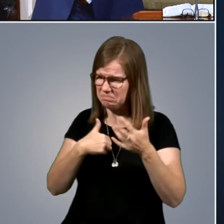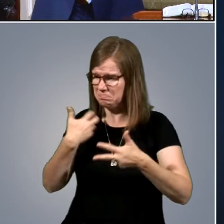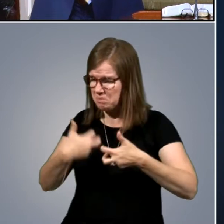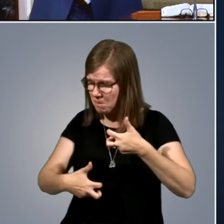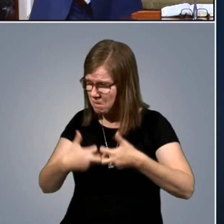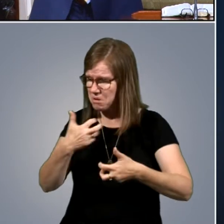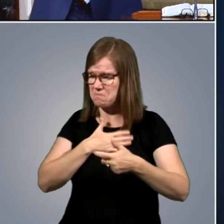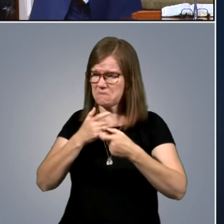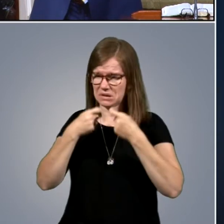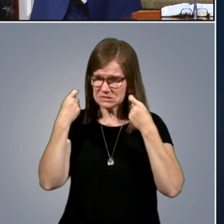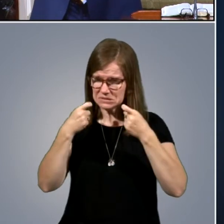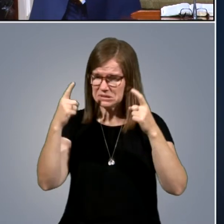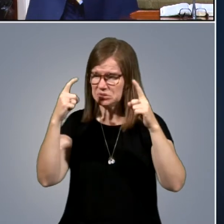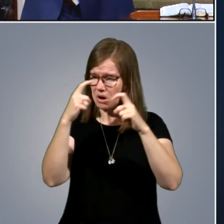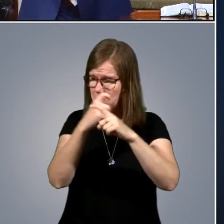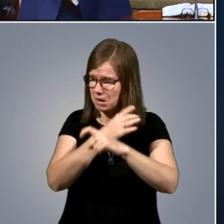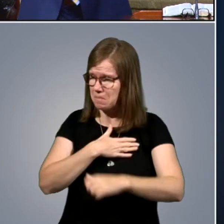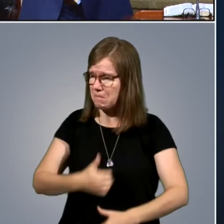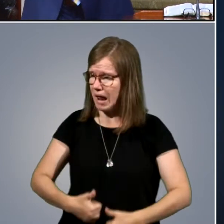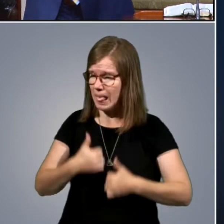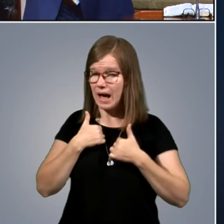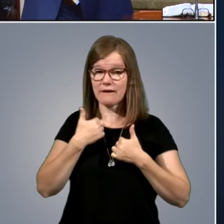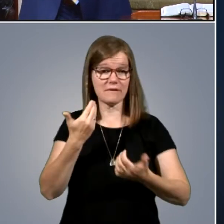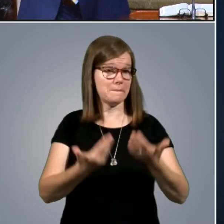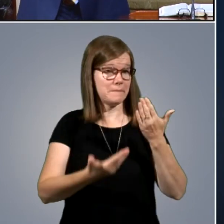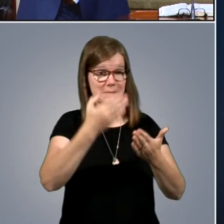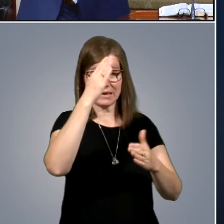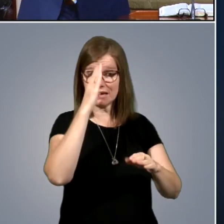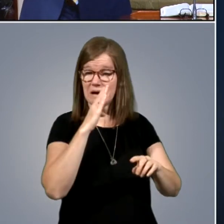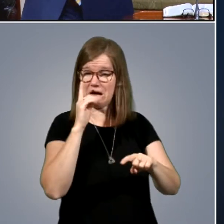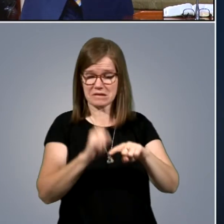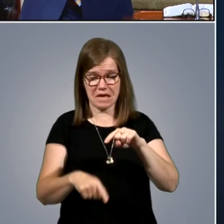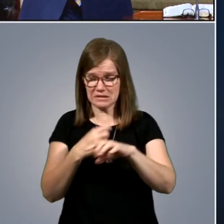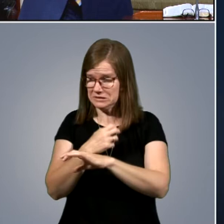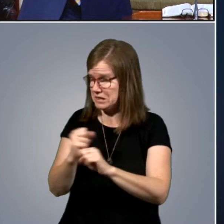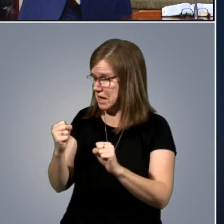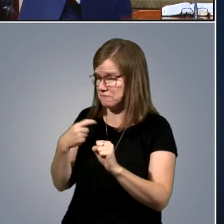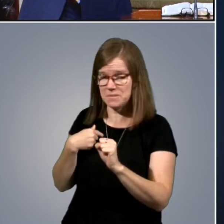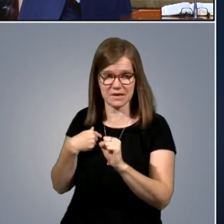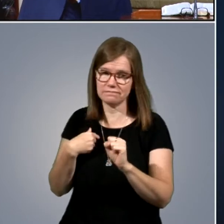and my sin has complicated my life. Maybe God can't save me. Wrong.